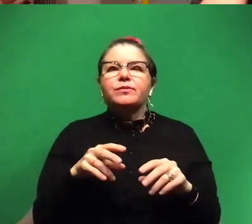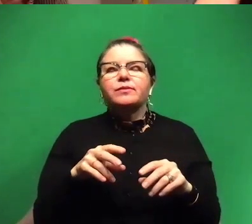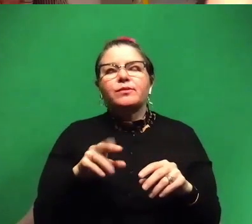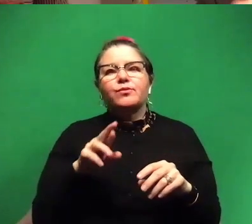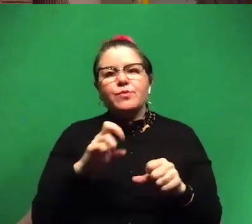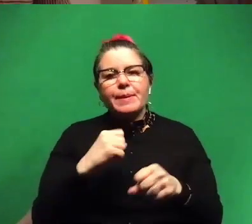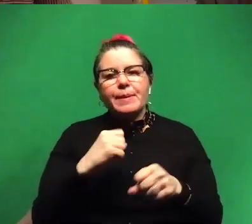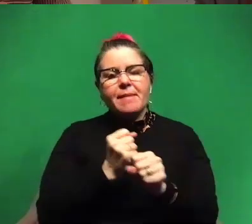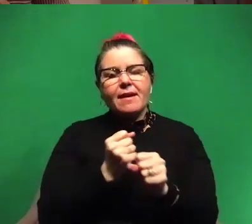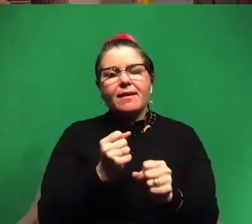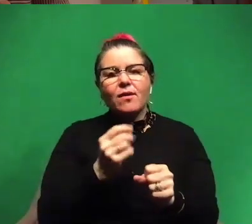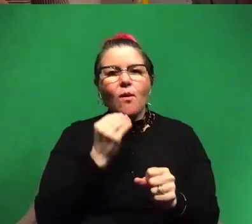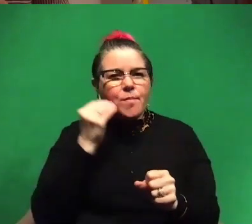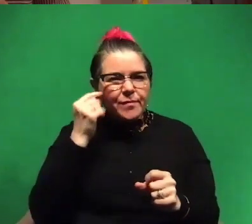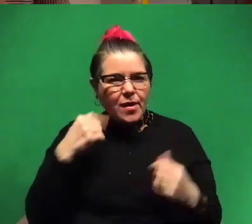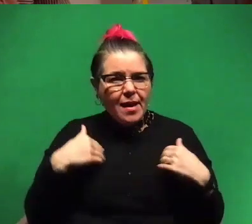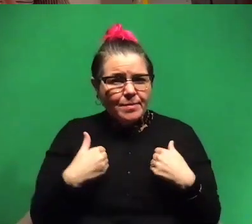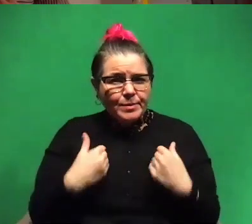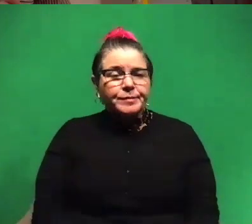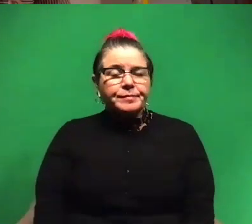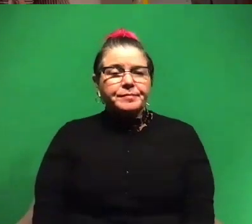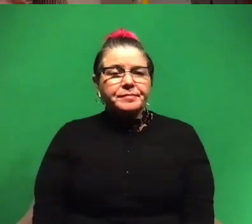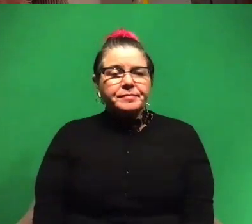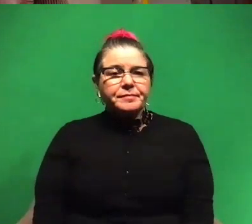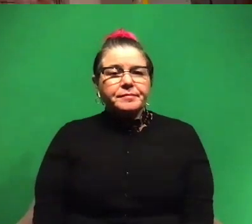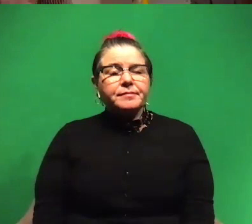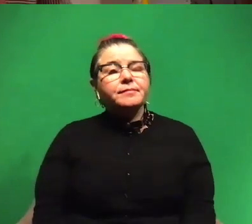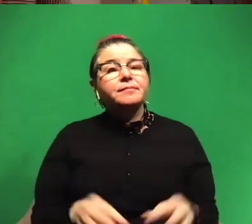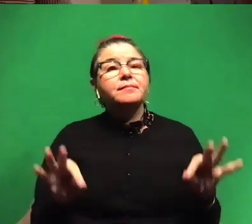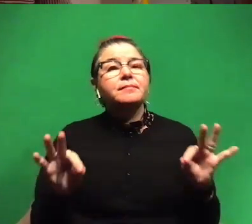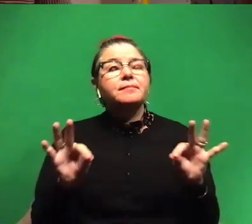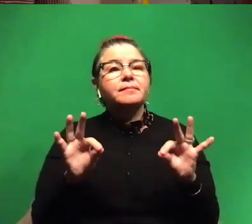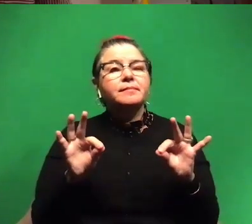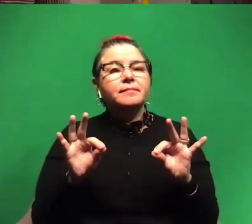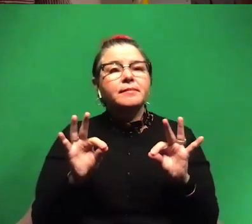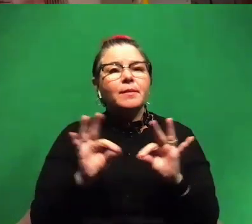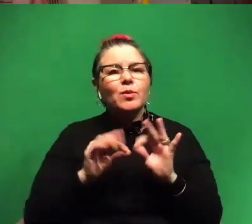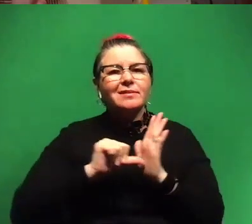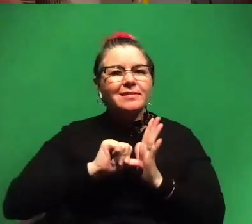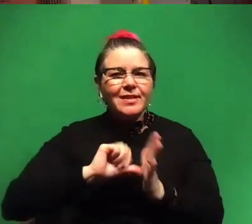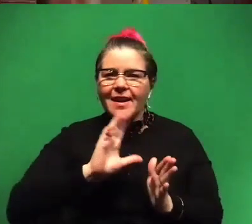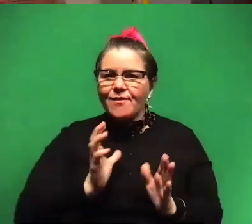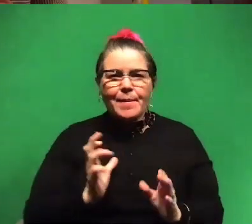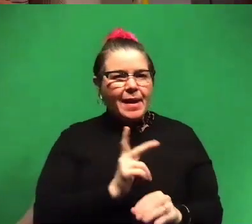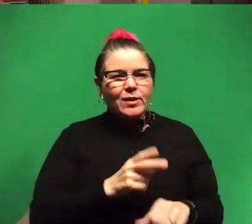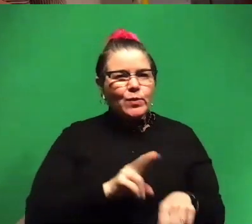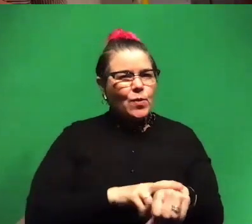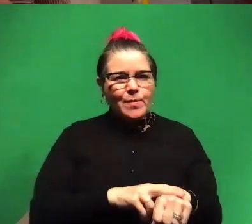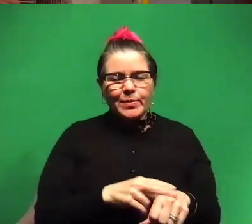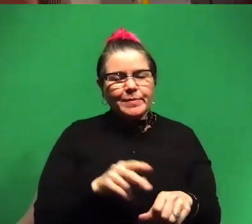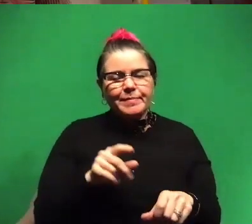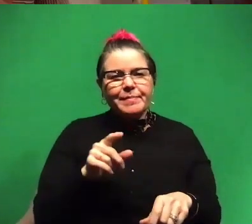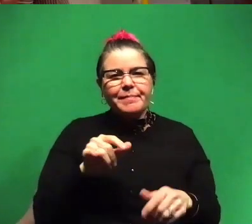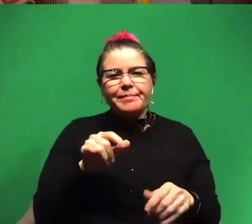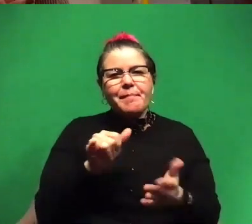possible, habitat for animals. And so it's important to stress that it'll never be what it used to be. Can't go back in time, and